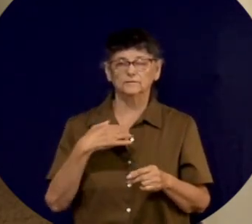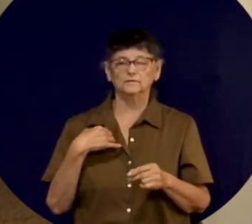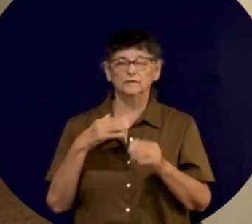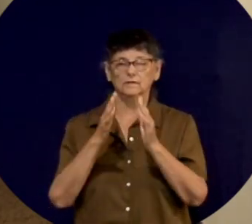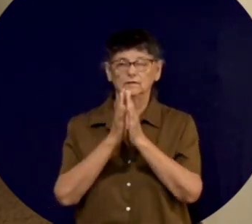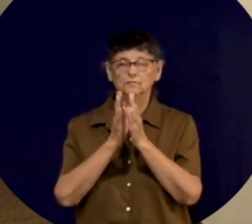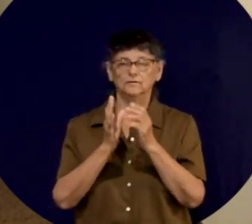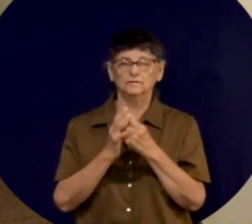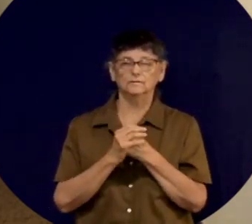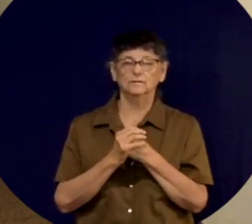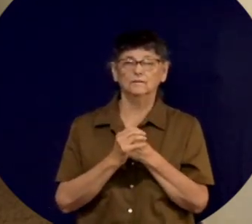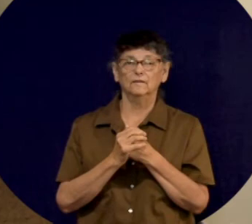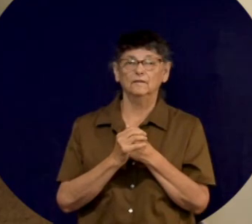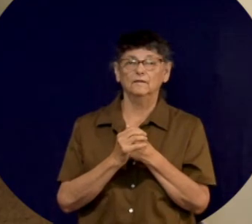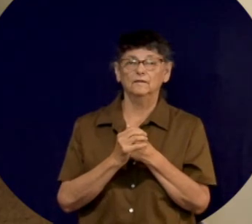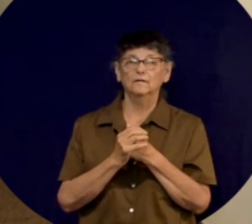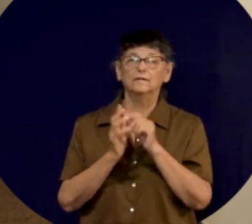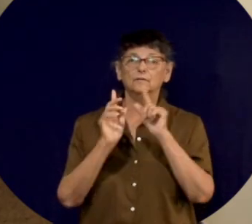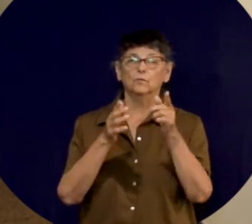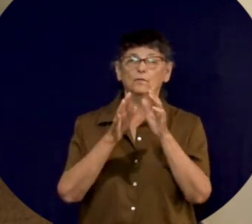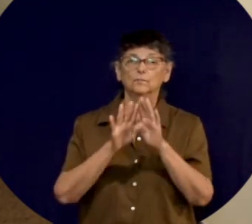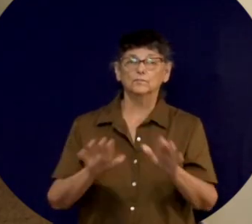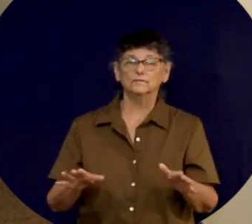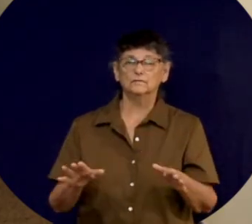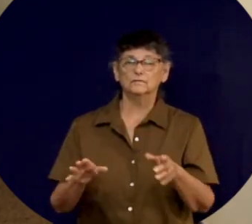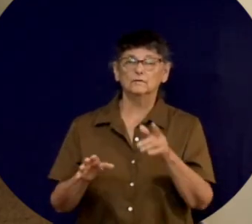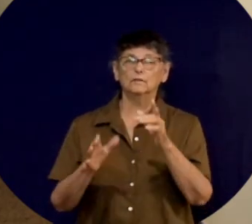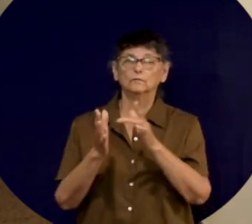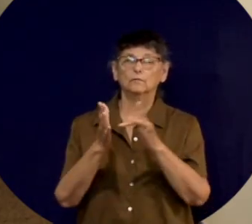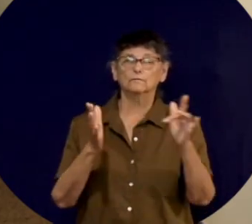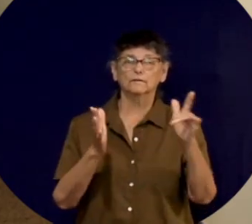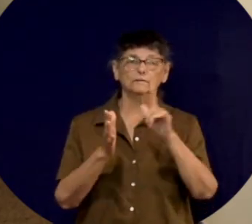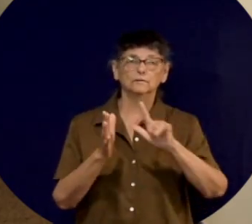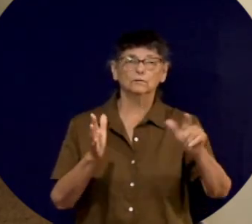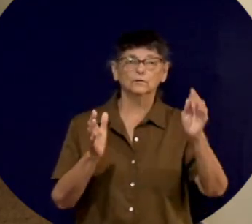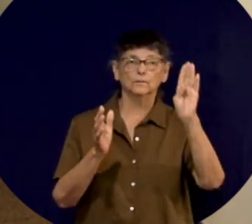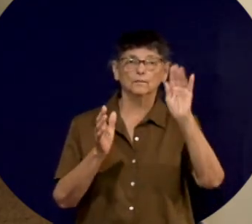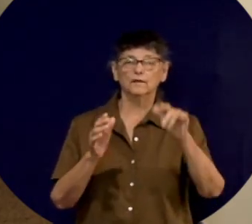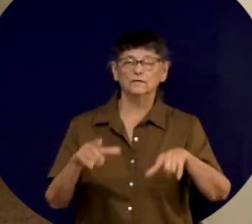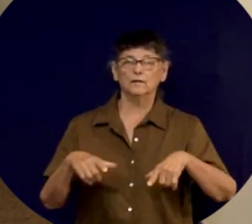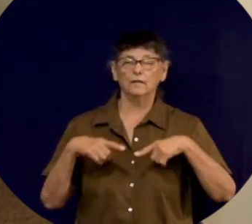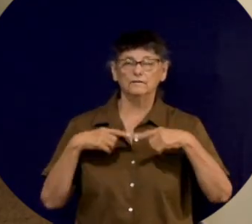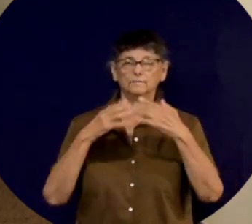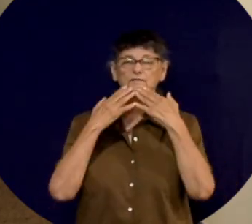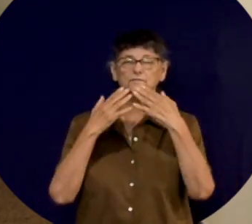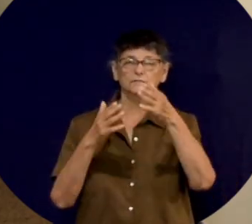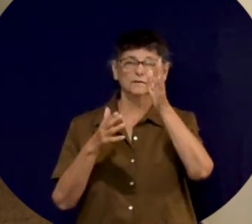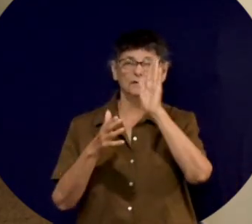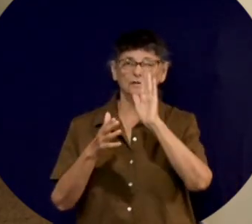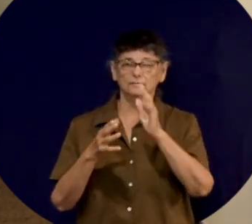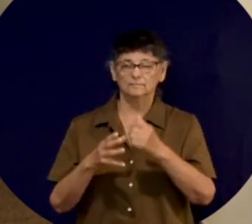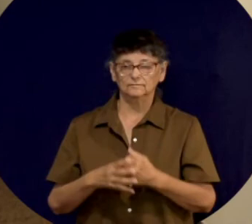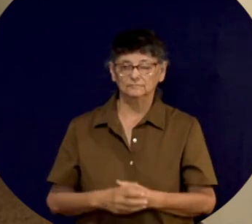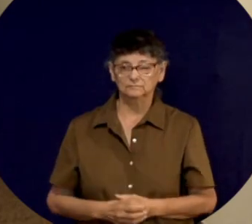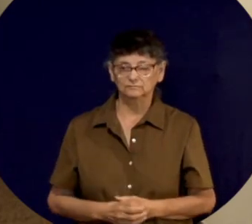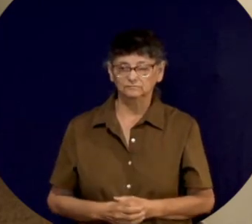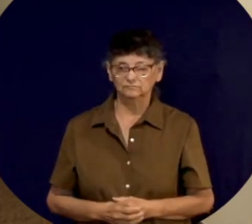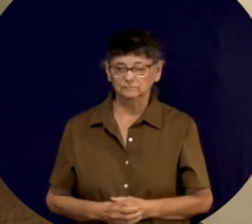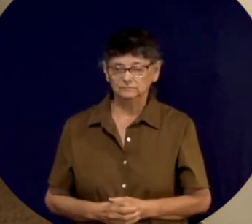Holy Spirit. Amen. Go in peace, glorifying the Lord by your life. Thanks be to God.